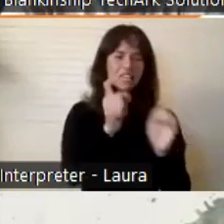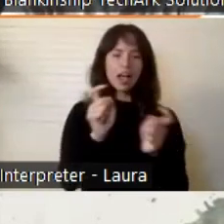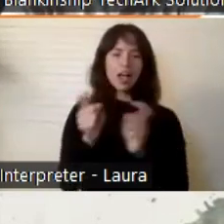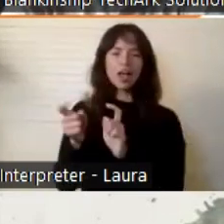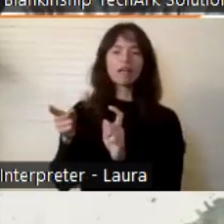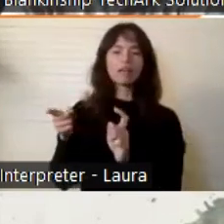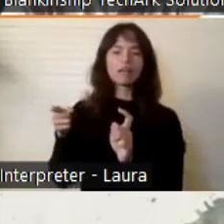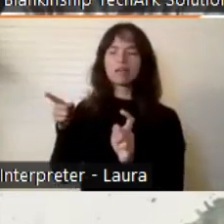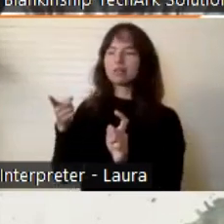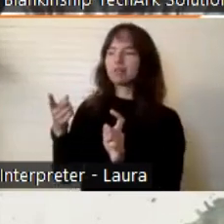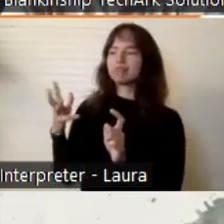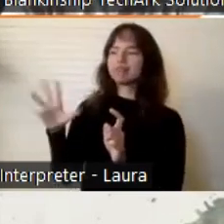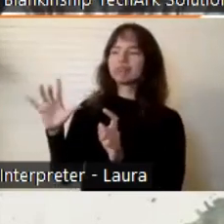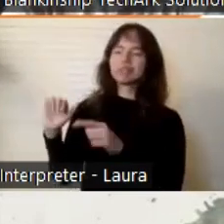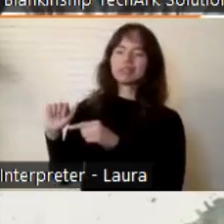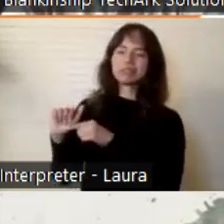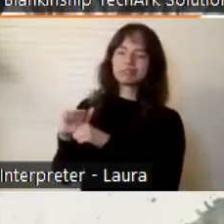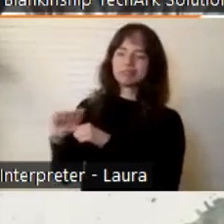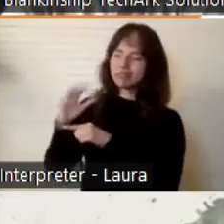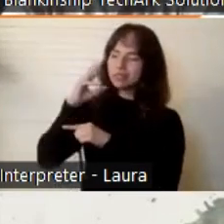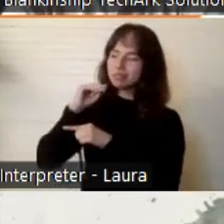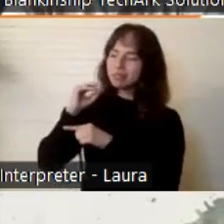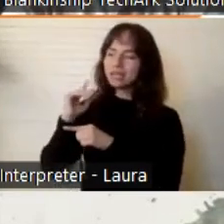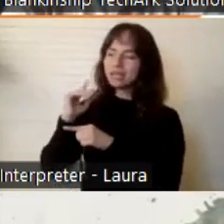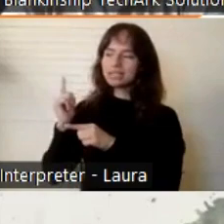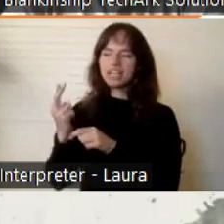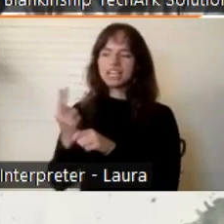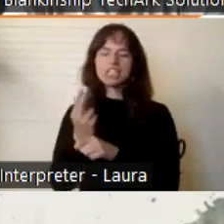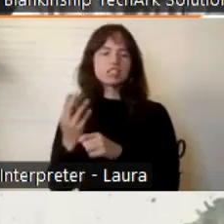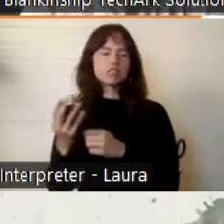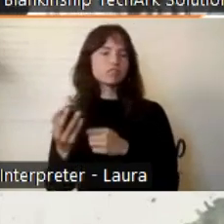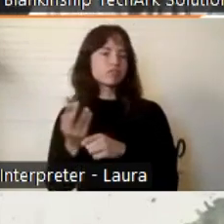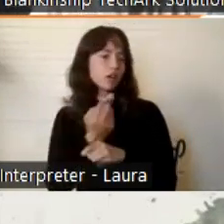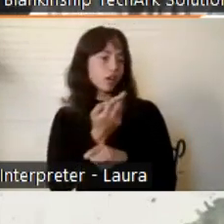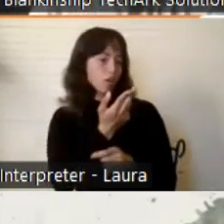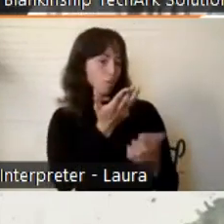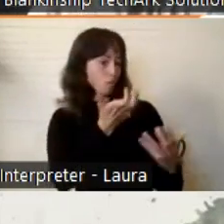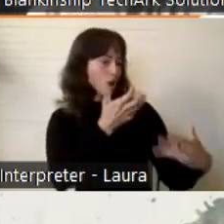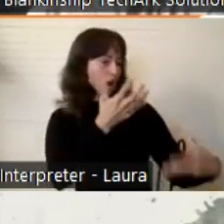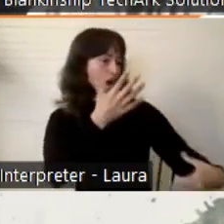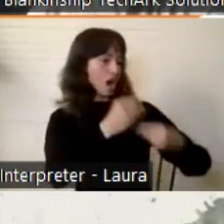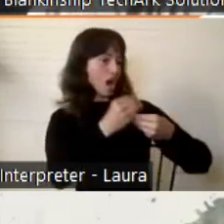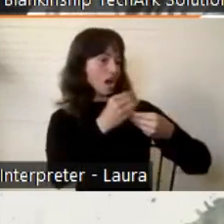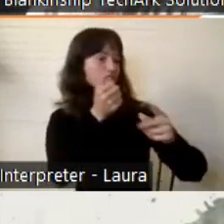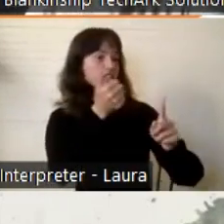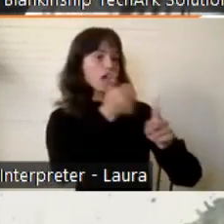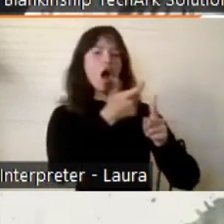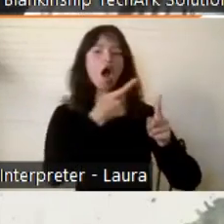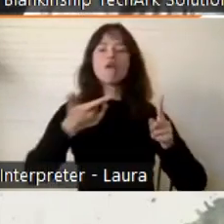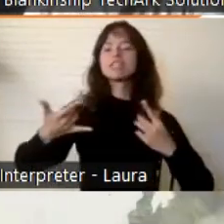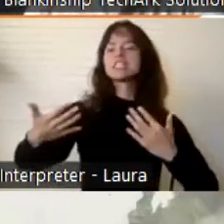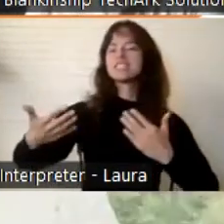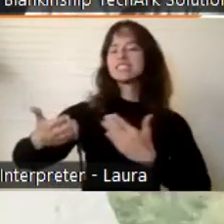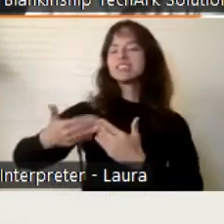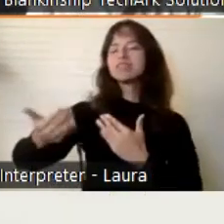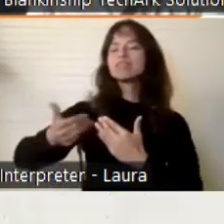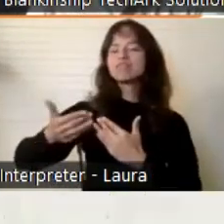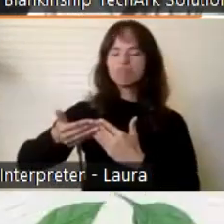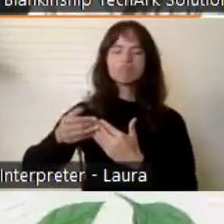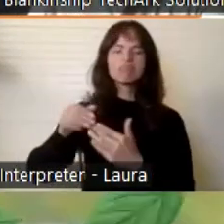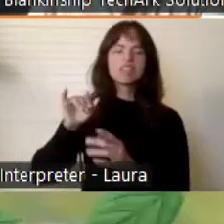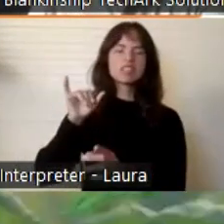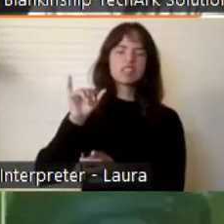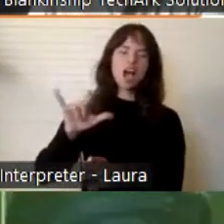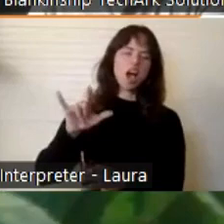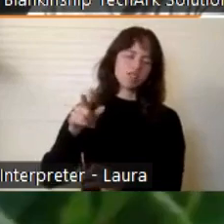for that user to do it themselves. So one thing that when I worked in like marketing and